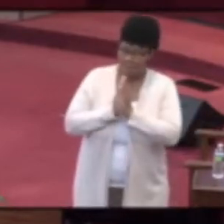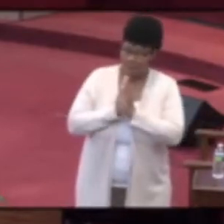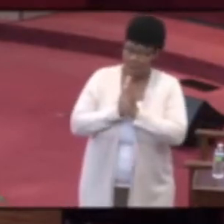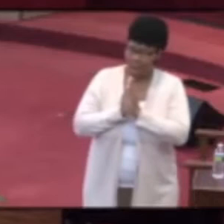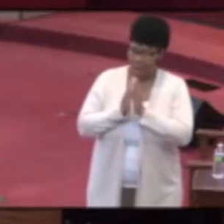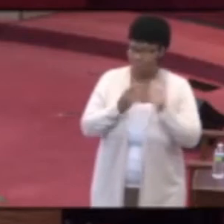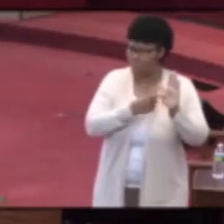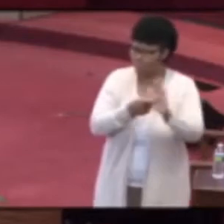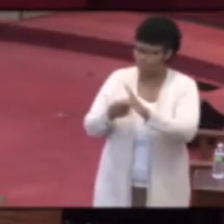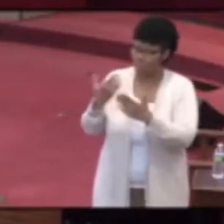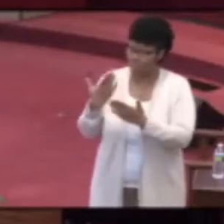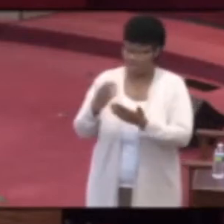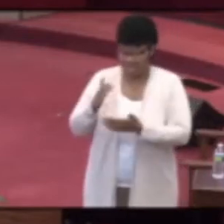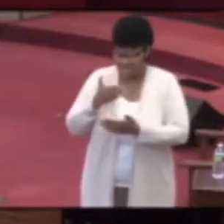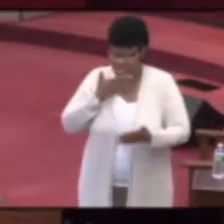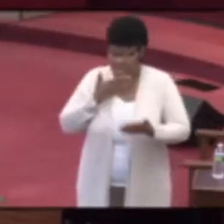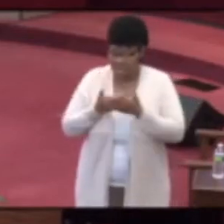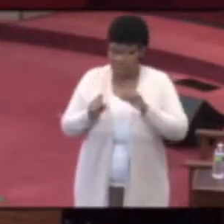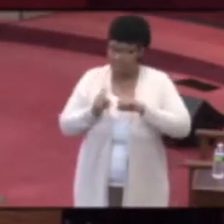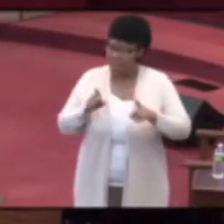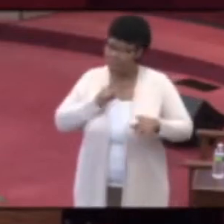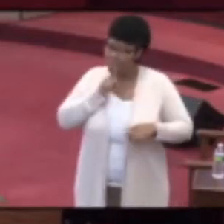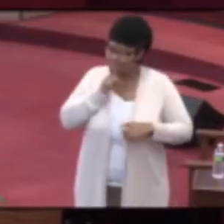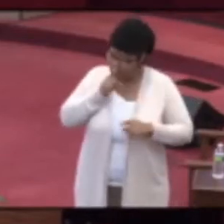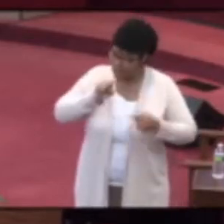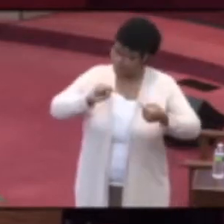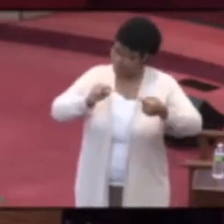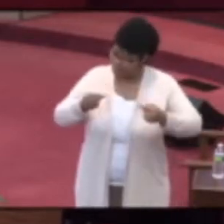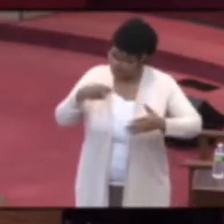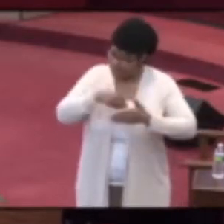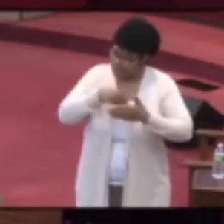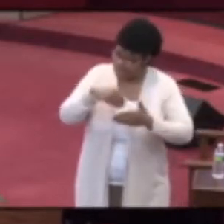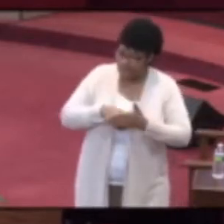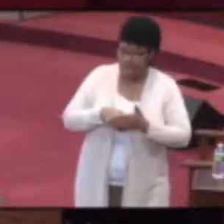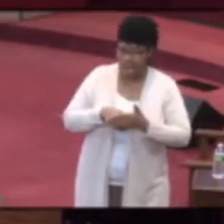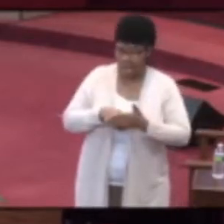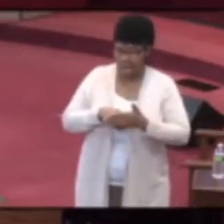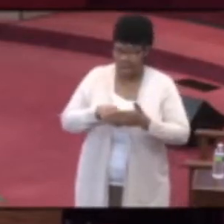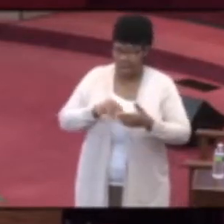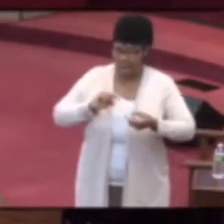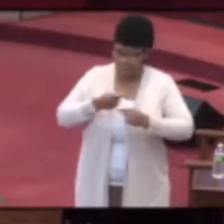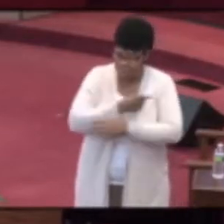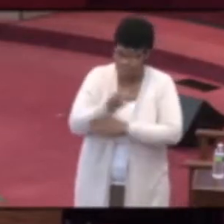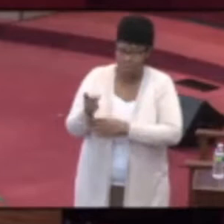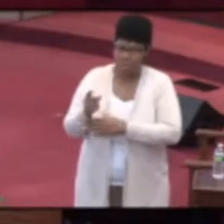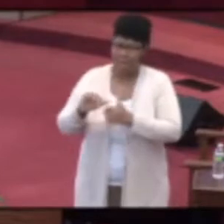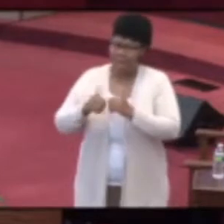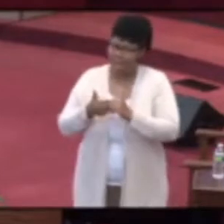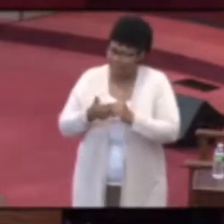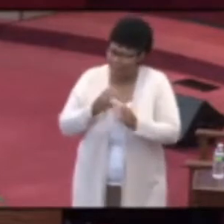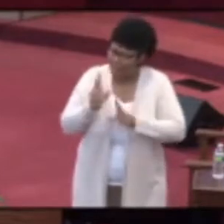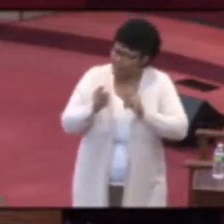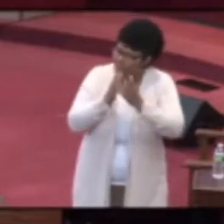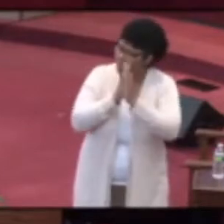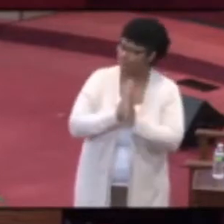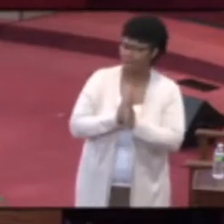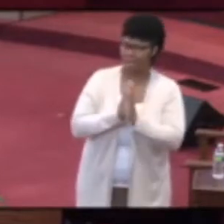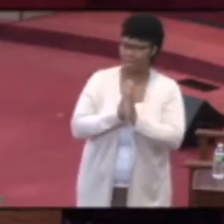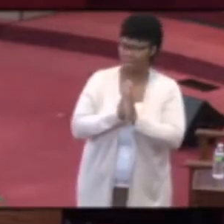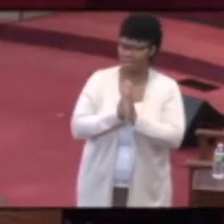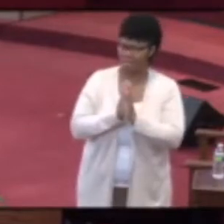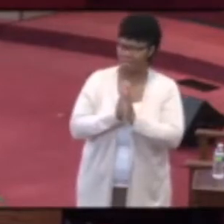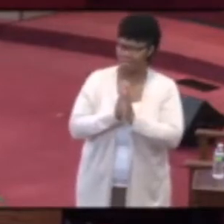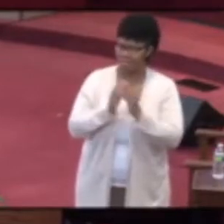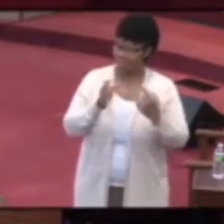on the outside but are really harmful under the surface. How could this happen? How could people pray